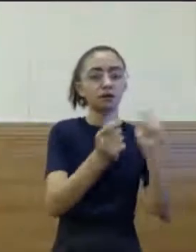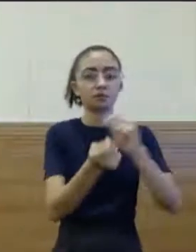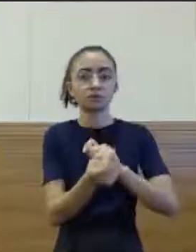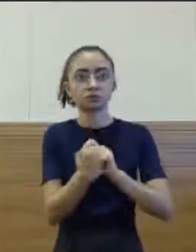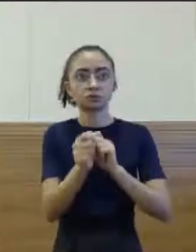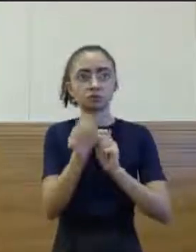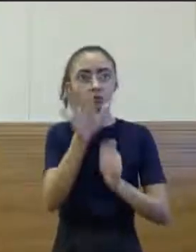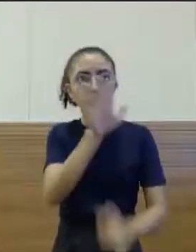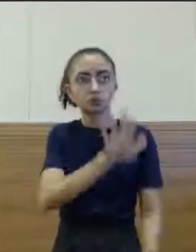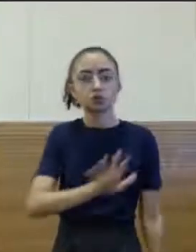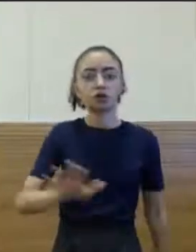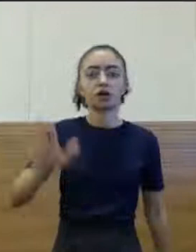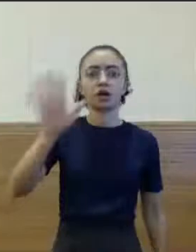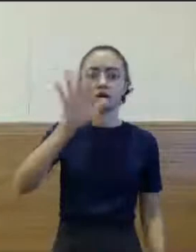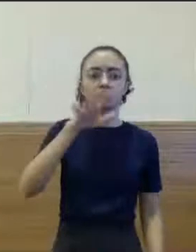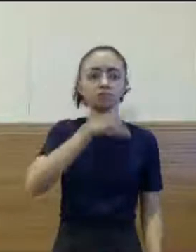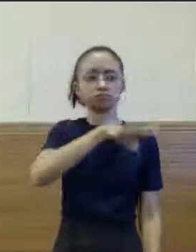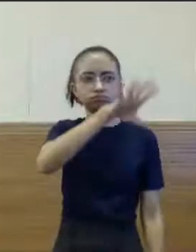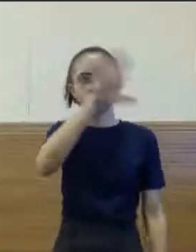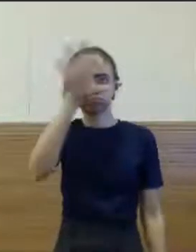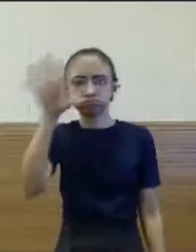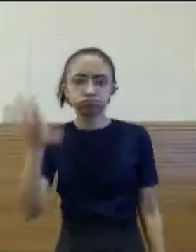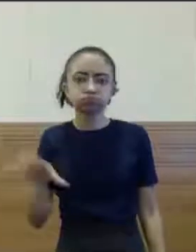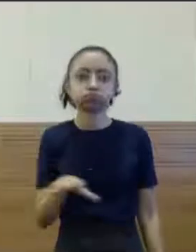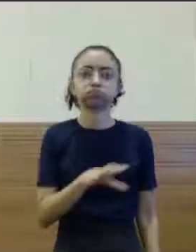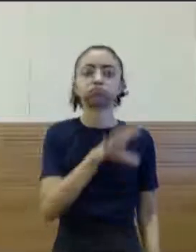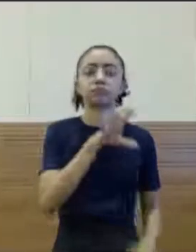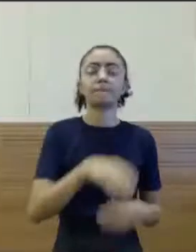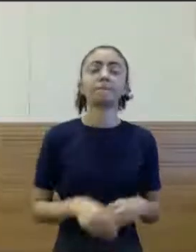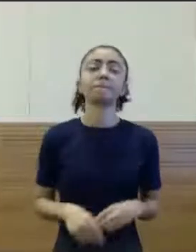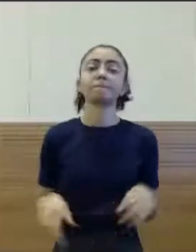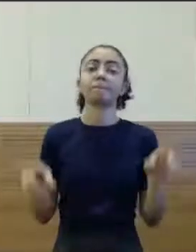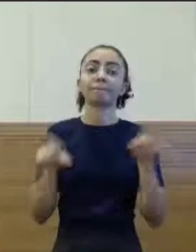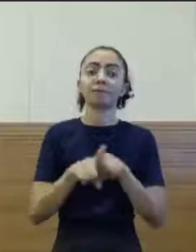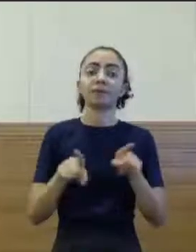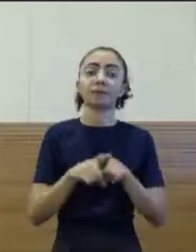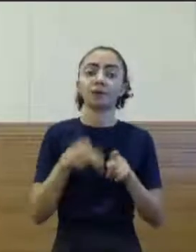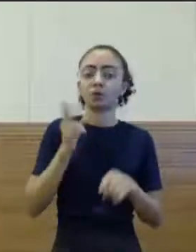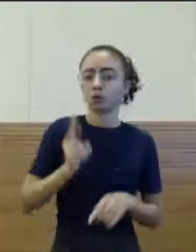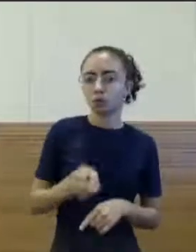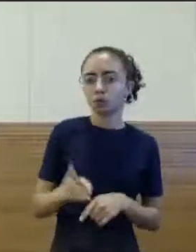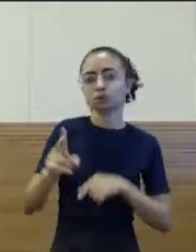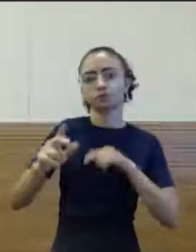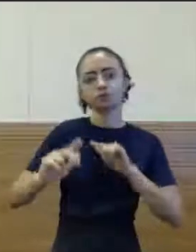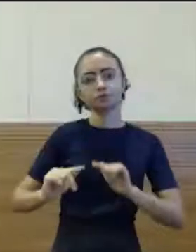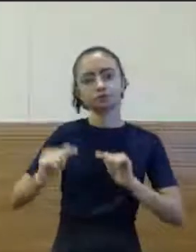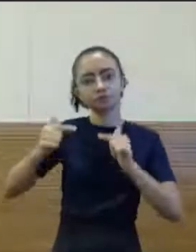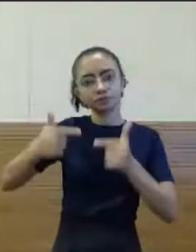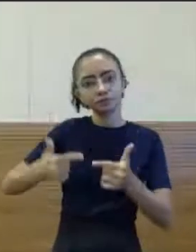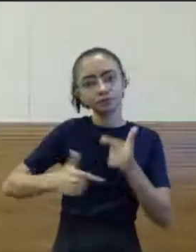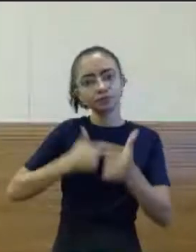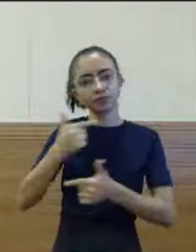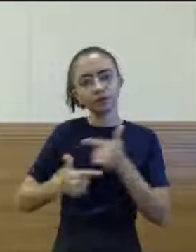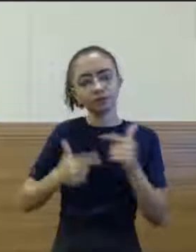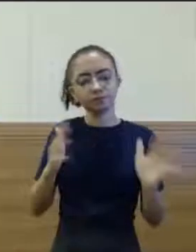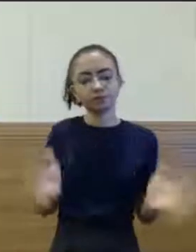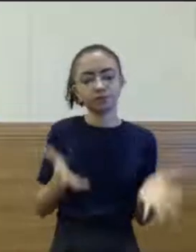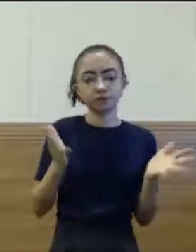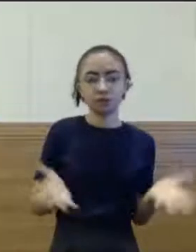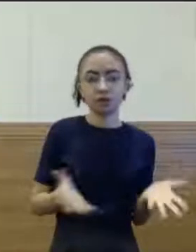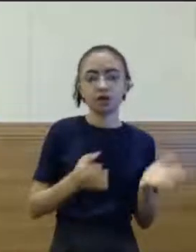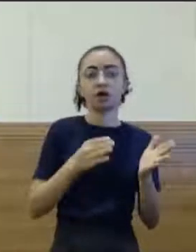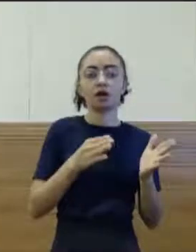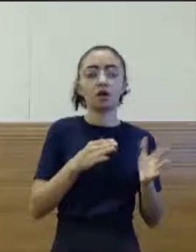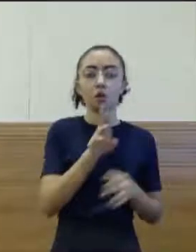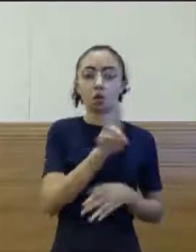we have the visual capacities and low capacities. We are promoting the dietary